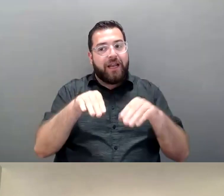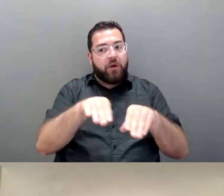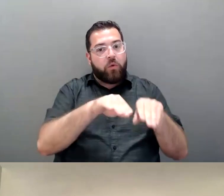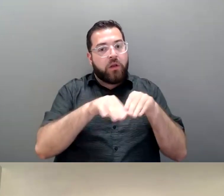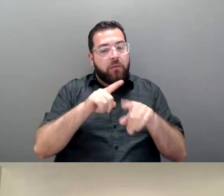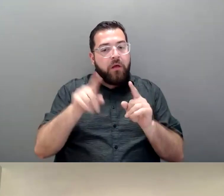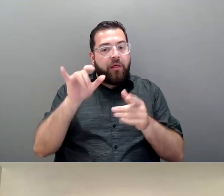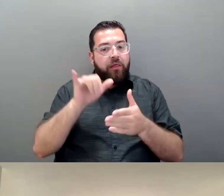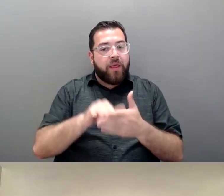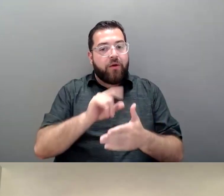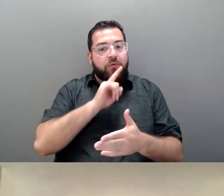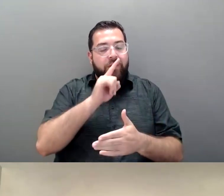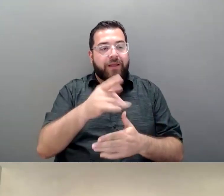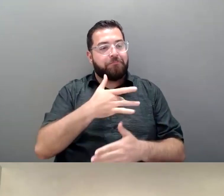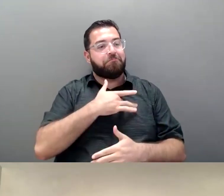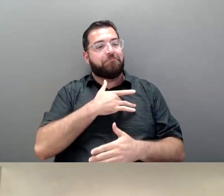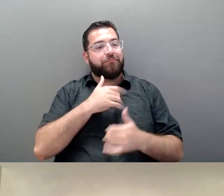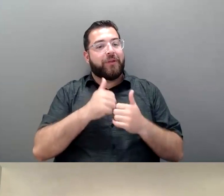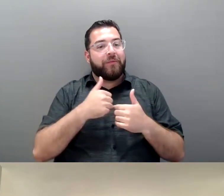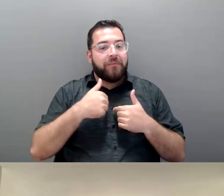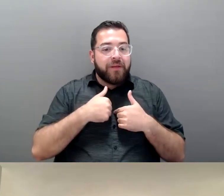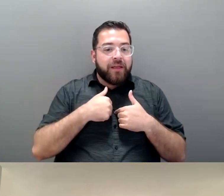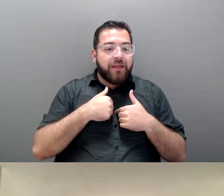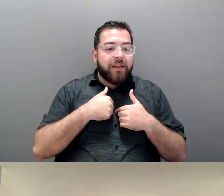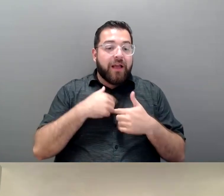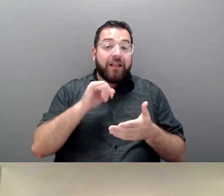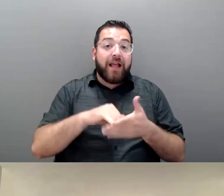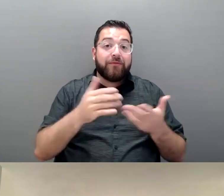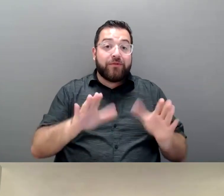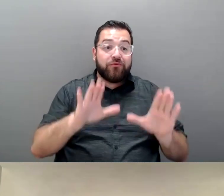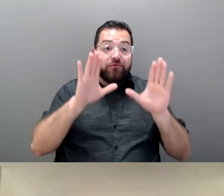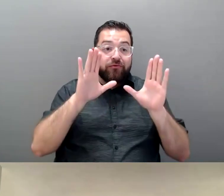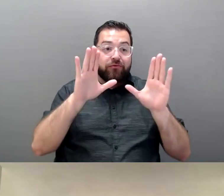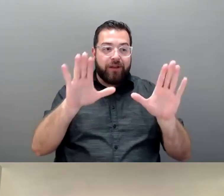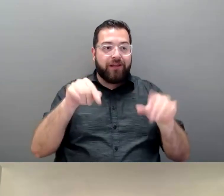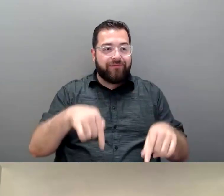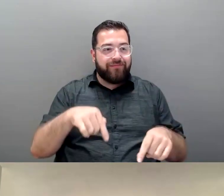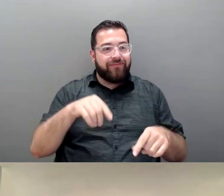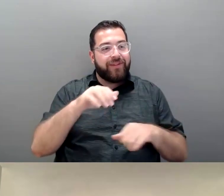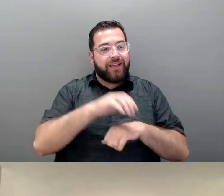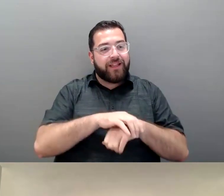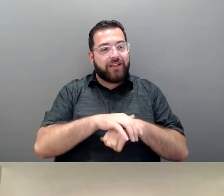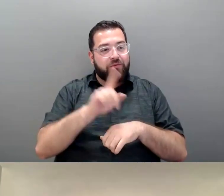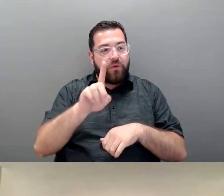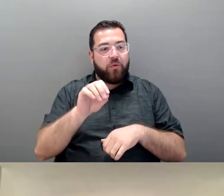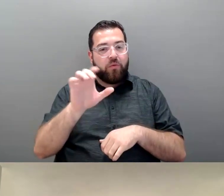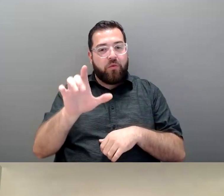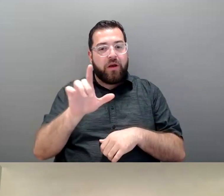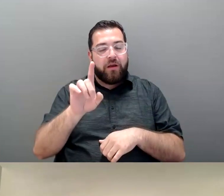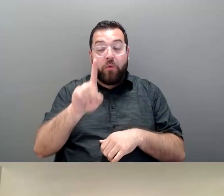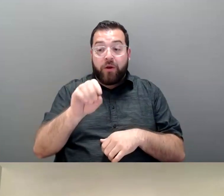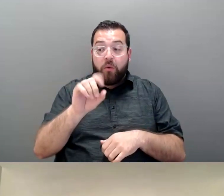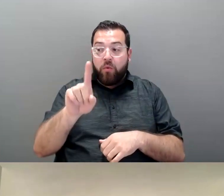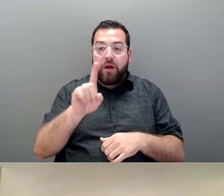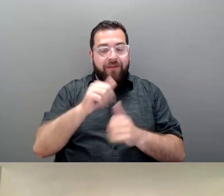really resonates with me, and that's what's great is that this English 101 revamp for AI is all about like AI